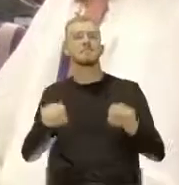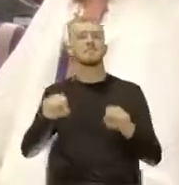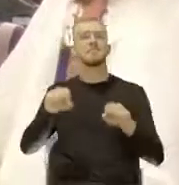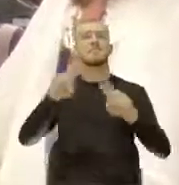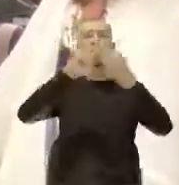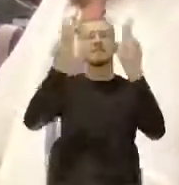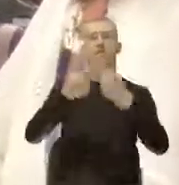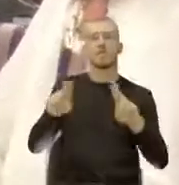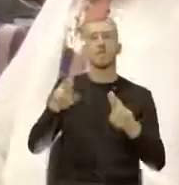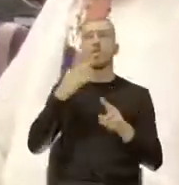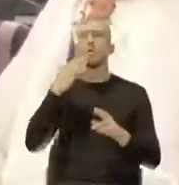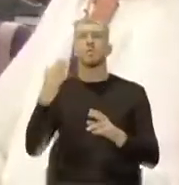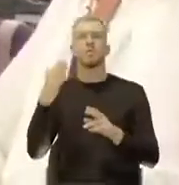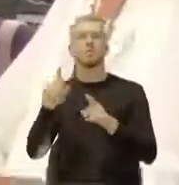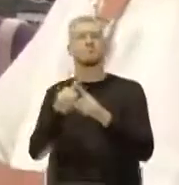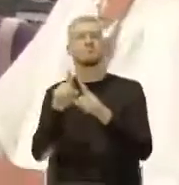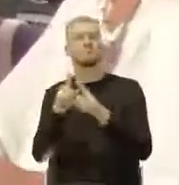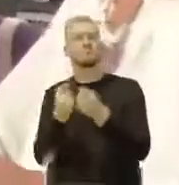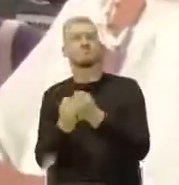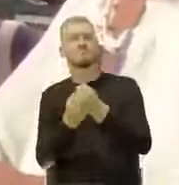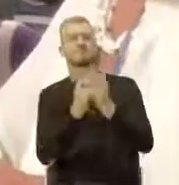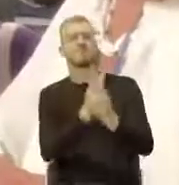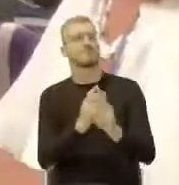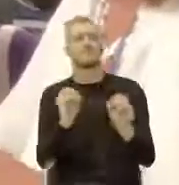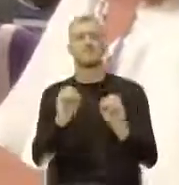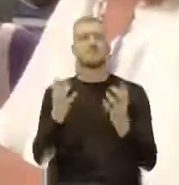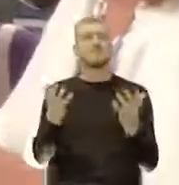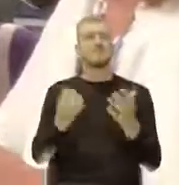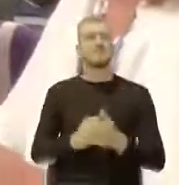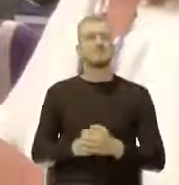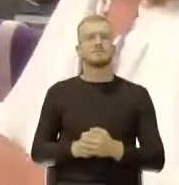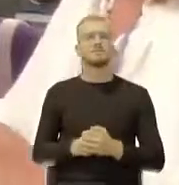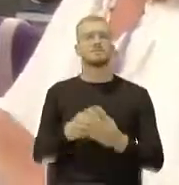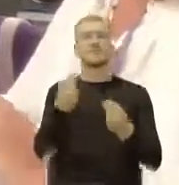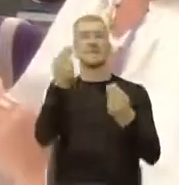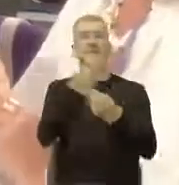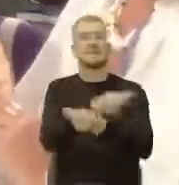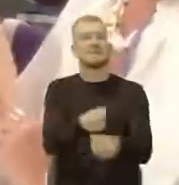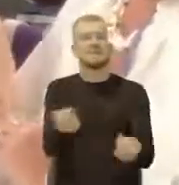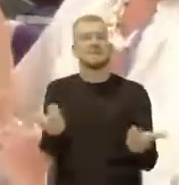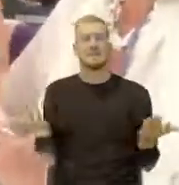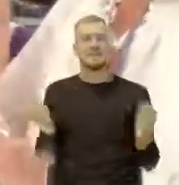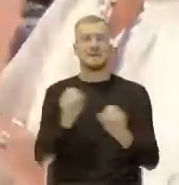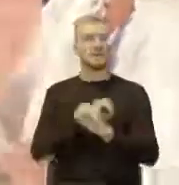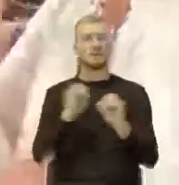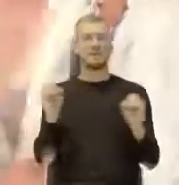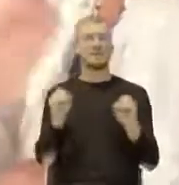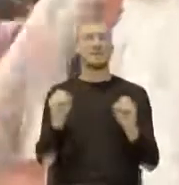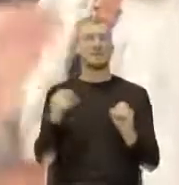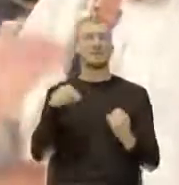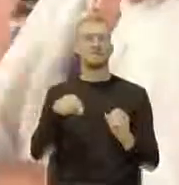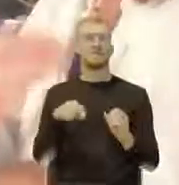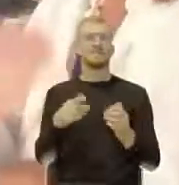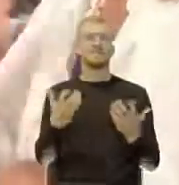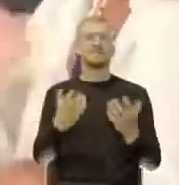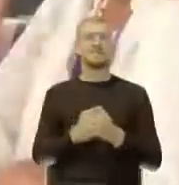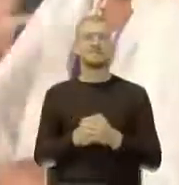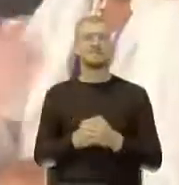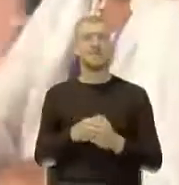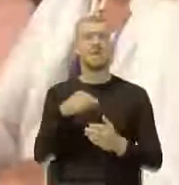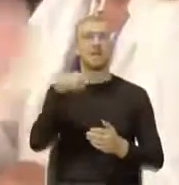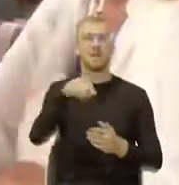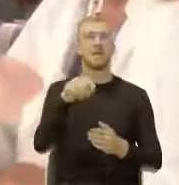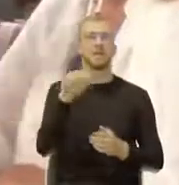unpaid care work of women is the actual social security of half of the population in Latin America,